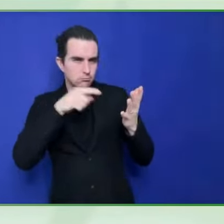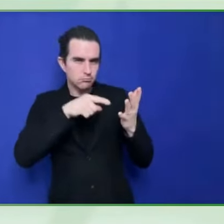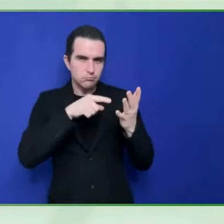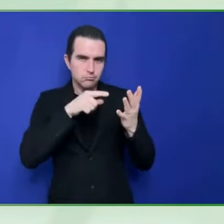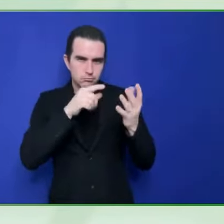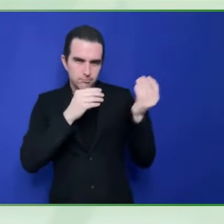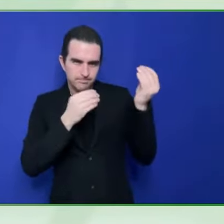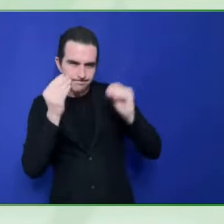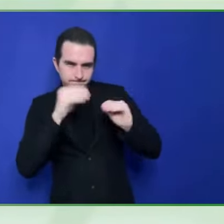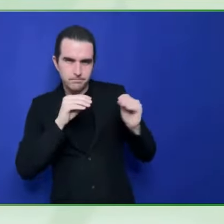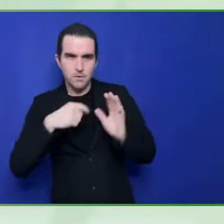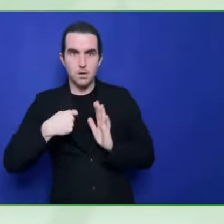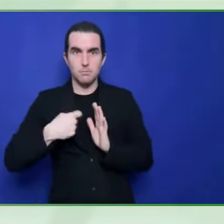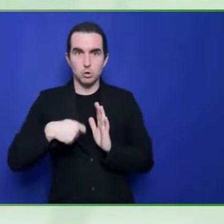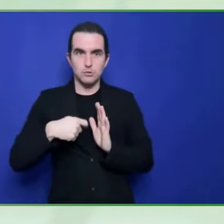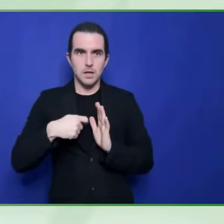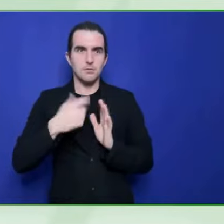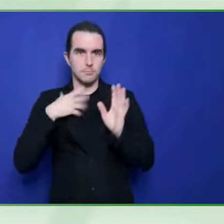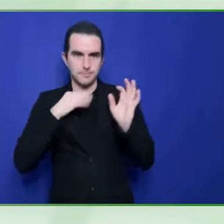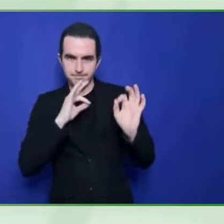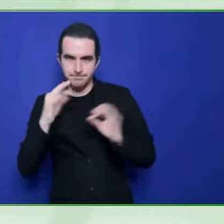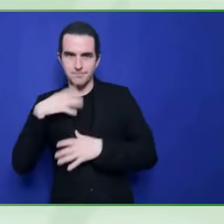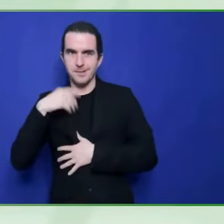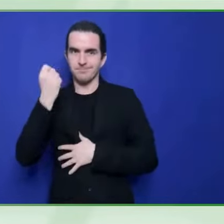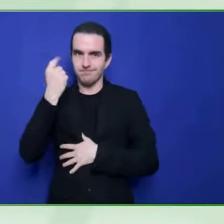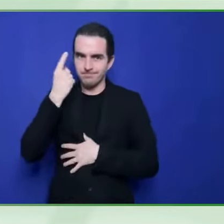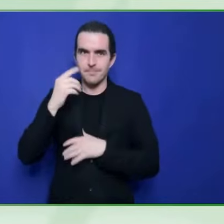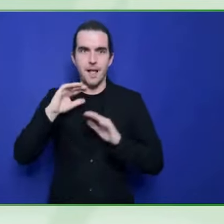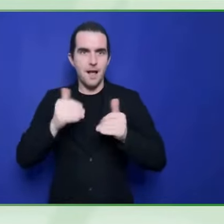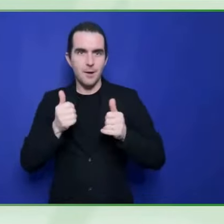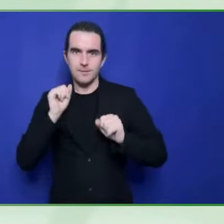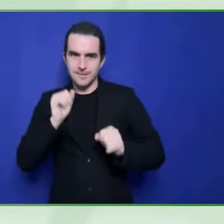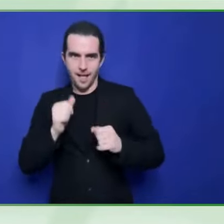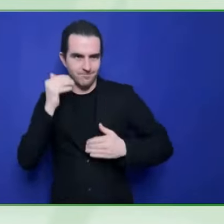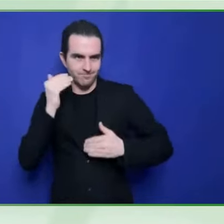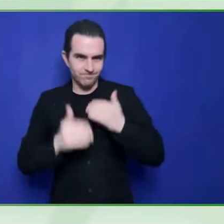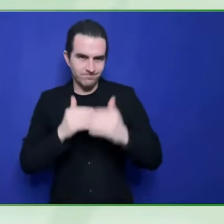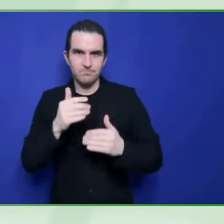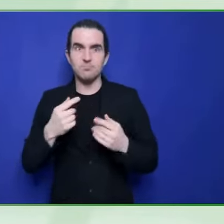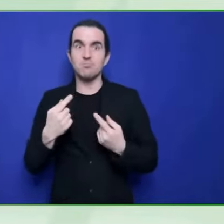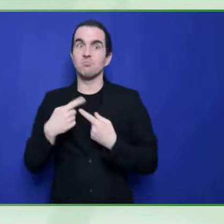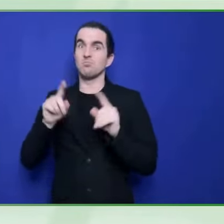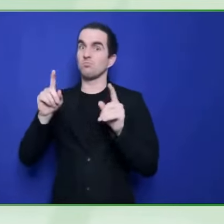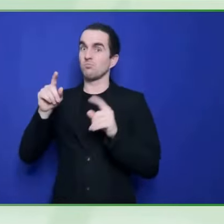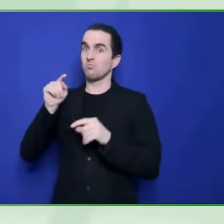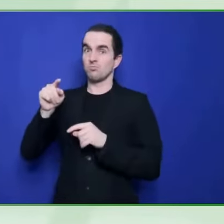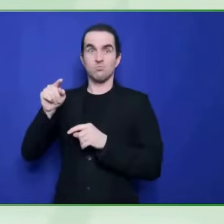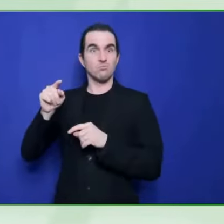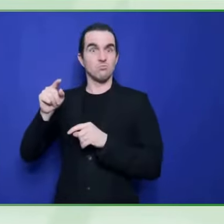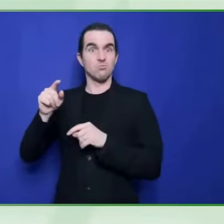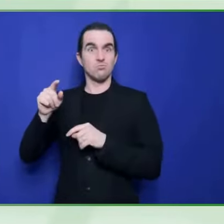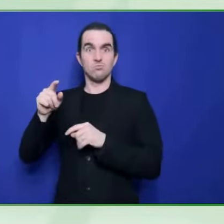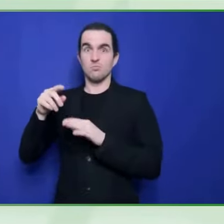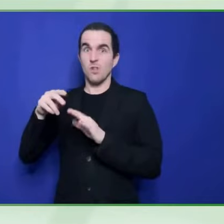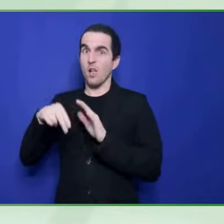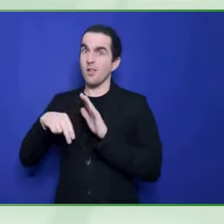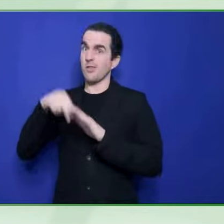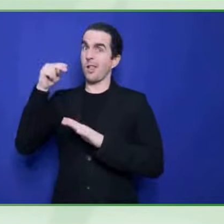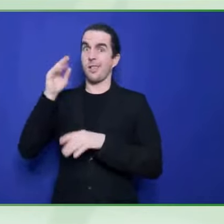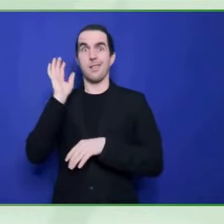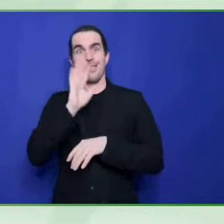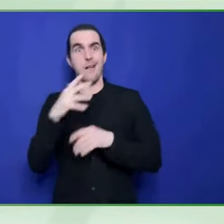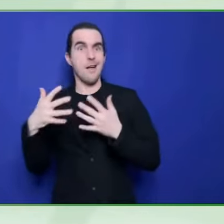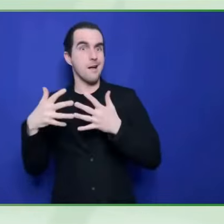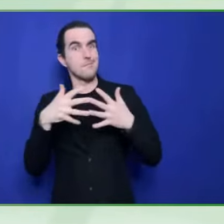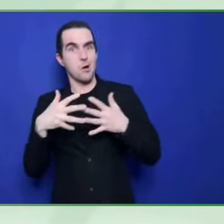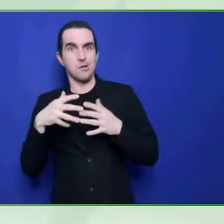world, we want the public and private entities, as well as researchers and agencies, to all be engaged